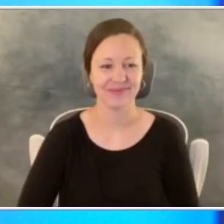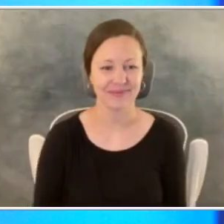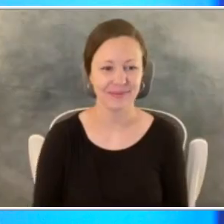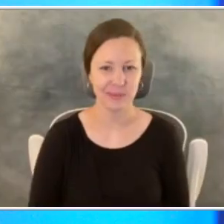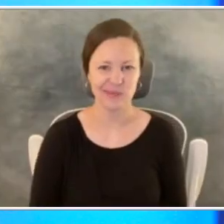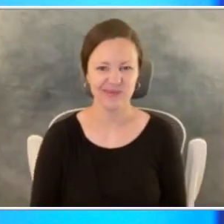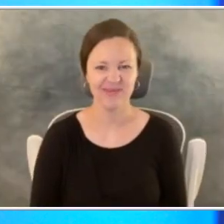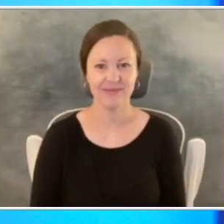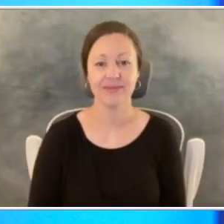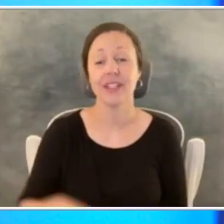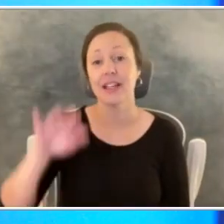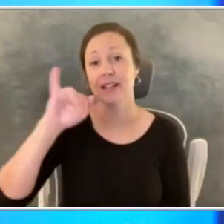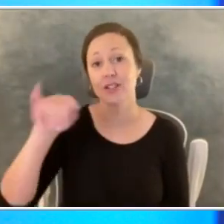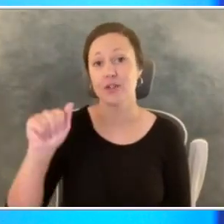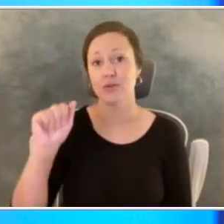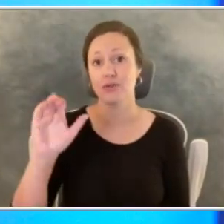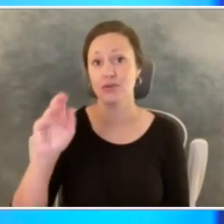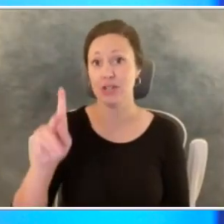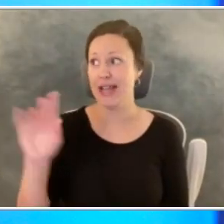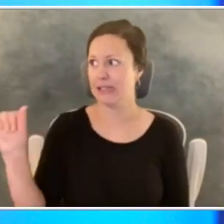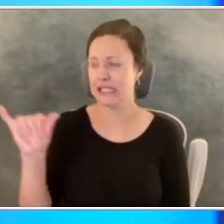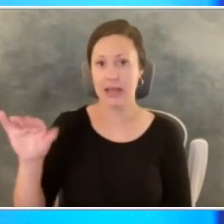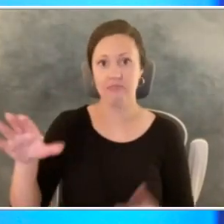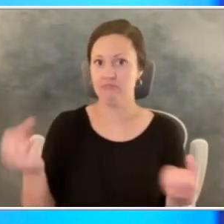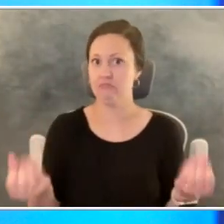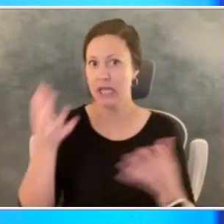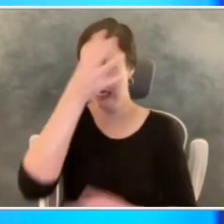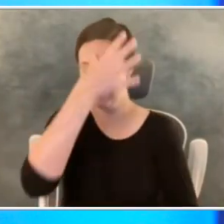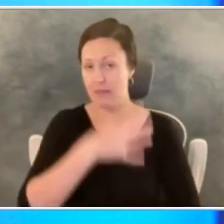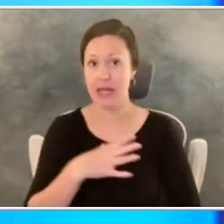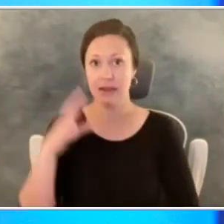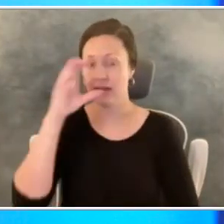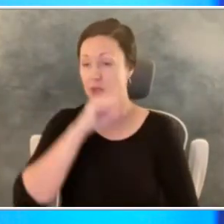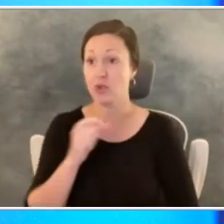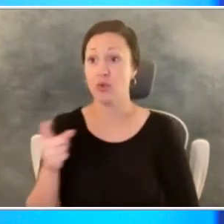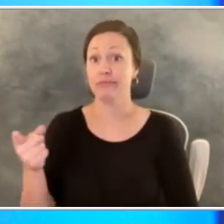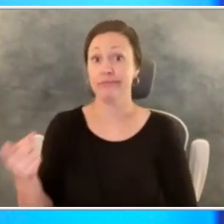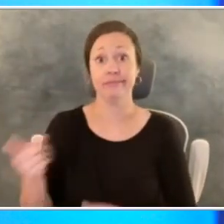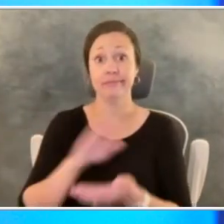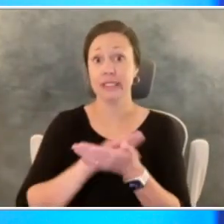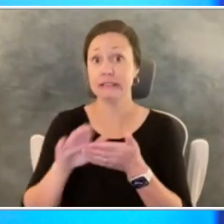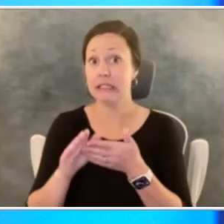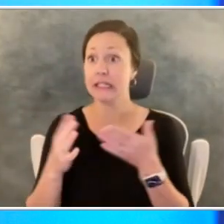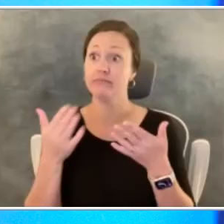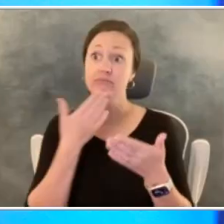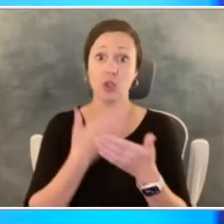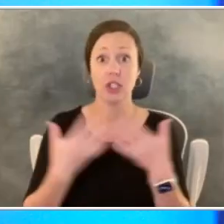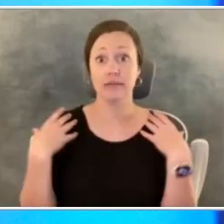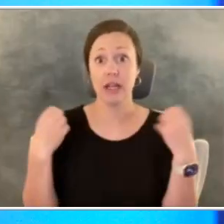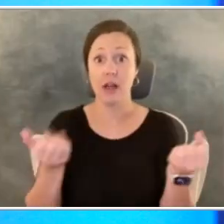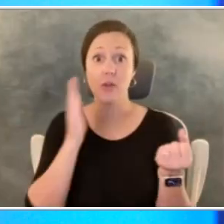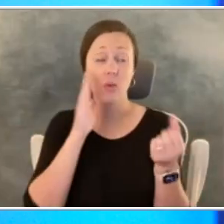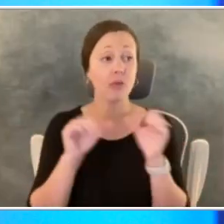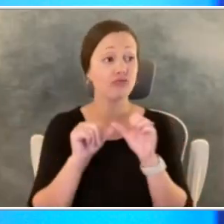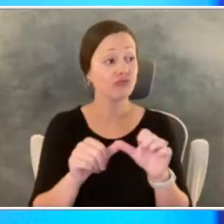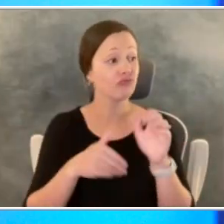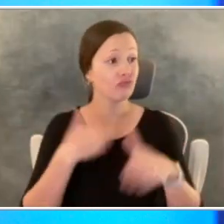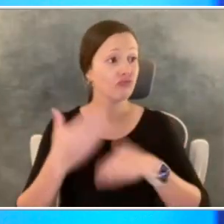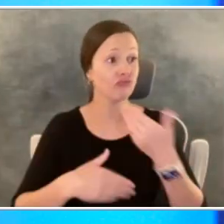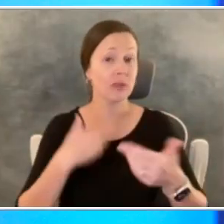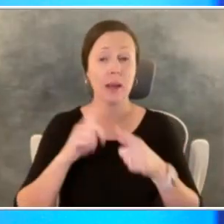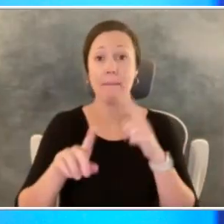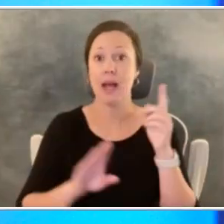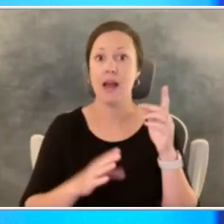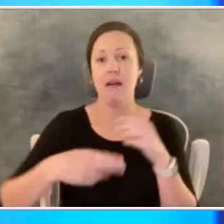Holcomb assumed his good habits and clean bill of health would carry him out throughout retirement. But an elevated PSA and